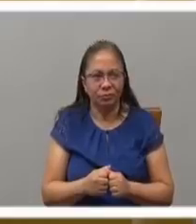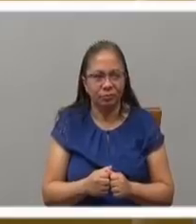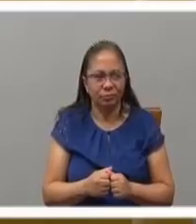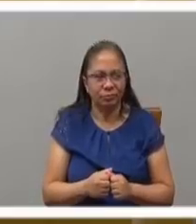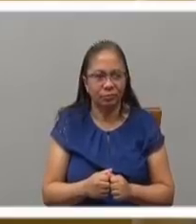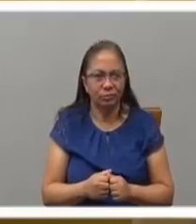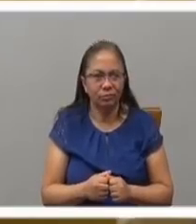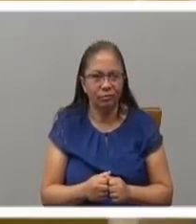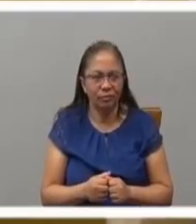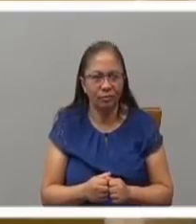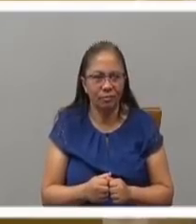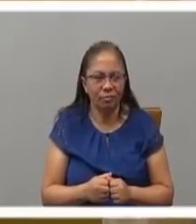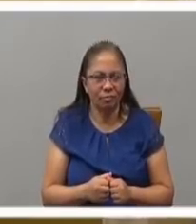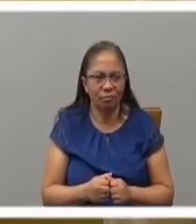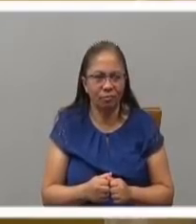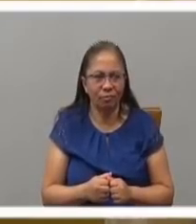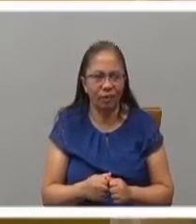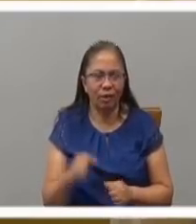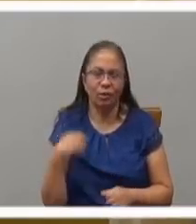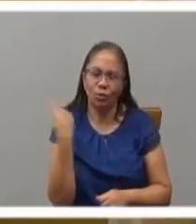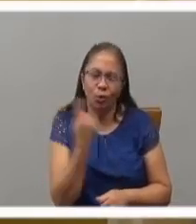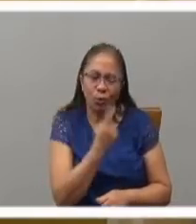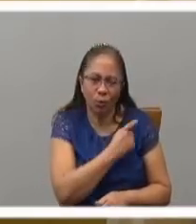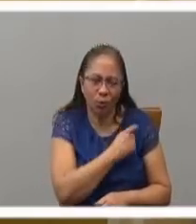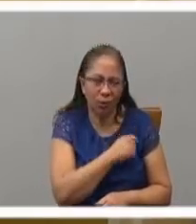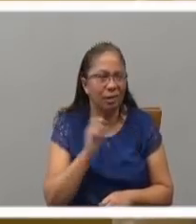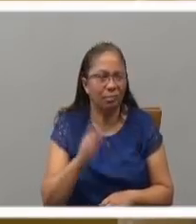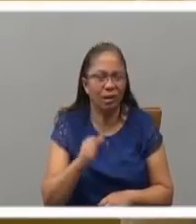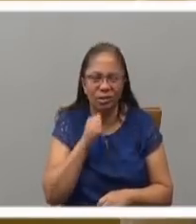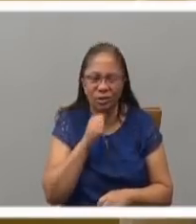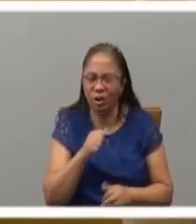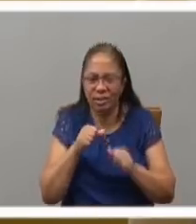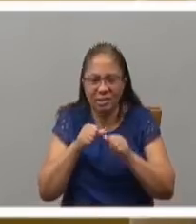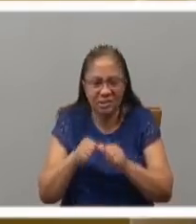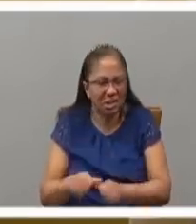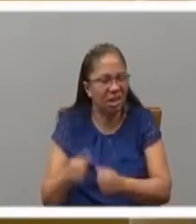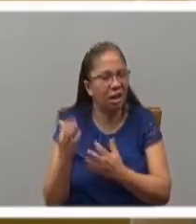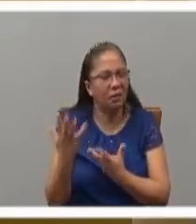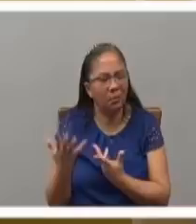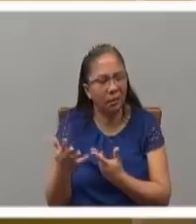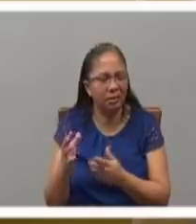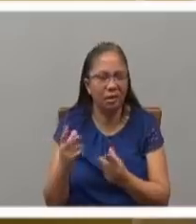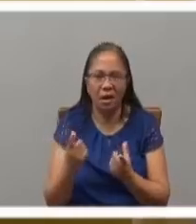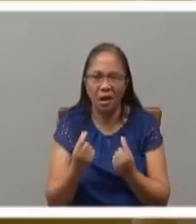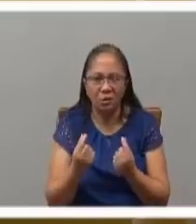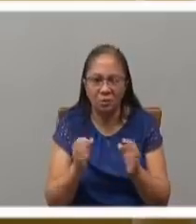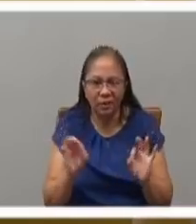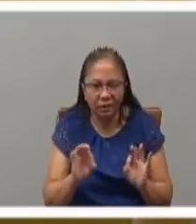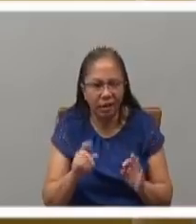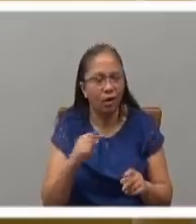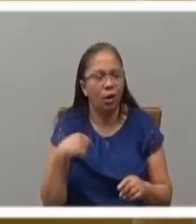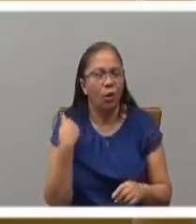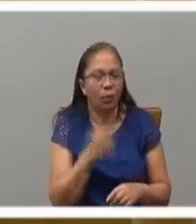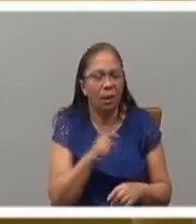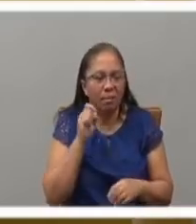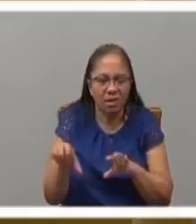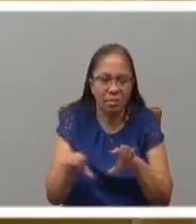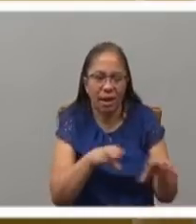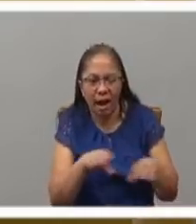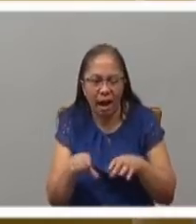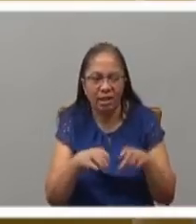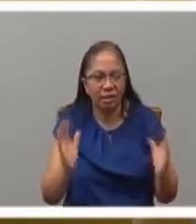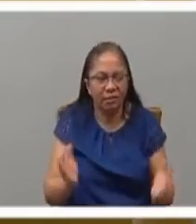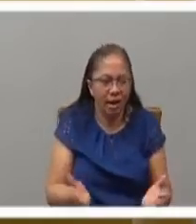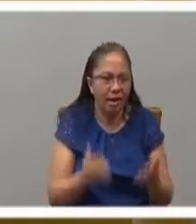So we should not be passively waiting. We should be going out and try to encounter persons who are living in